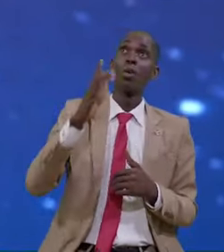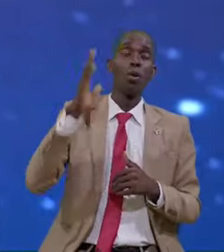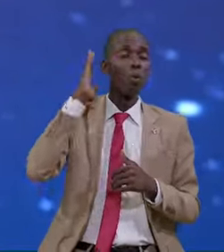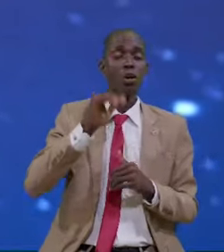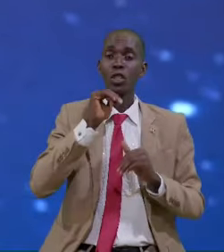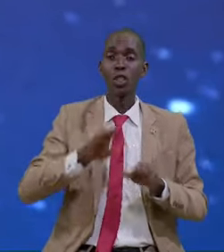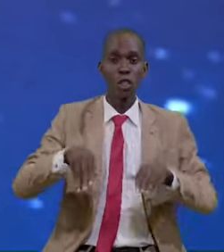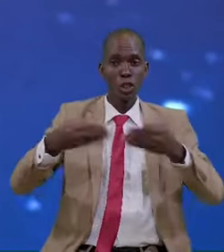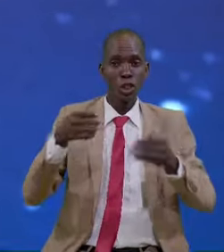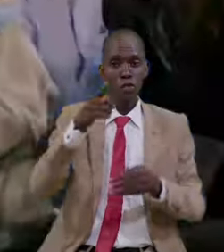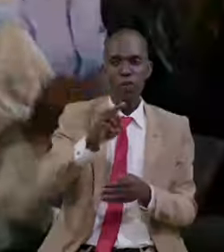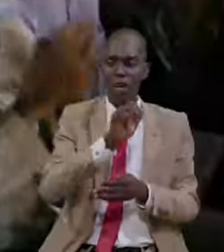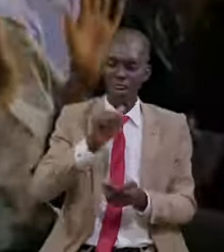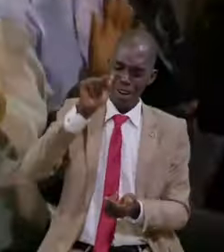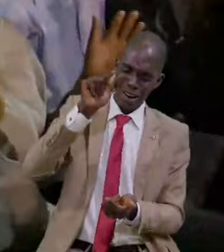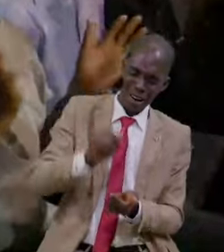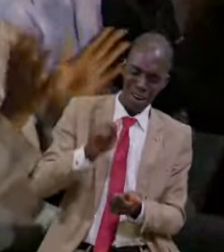a lower salvation.